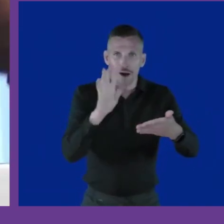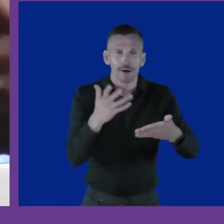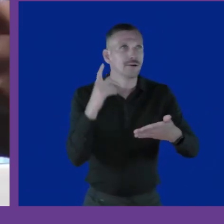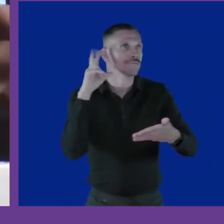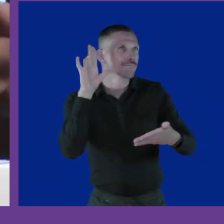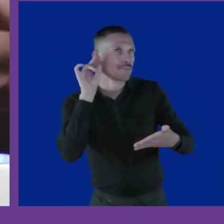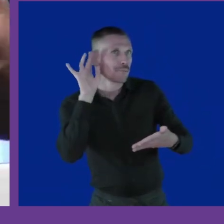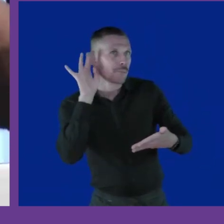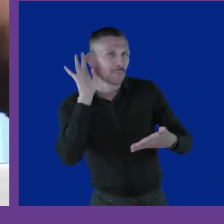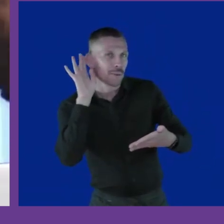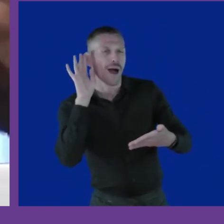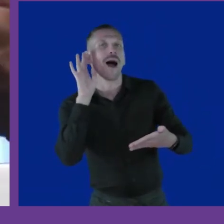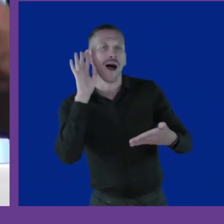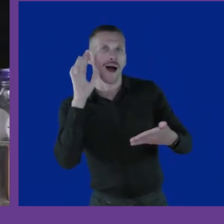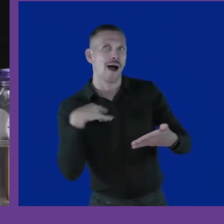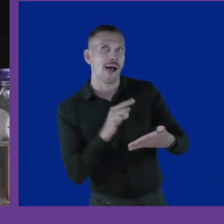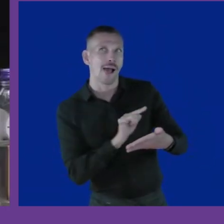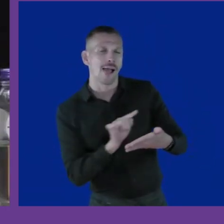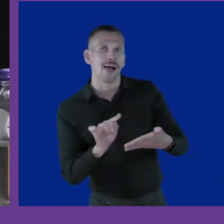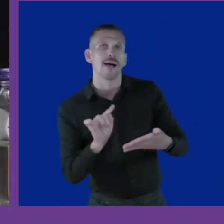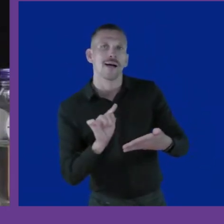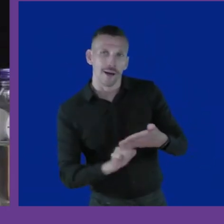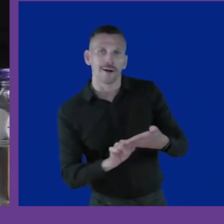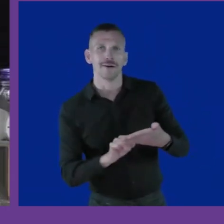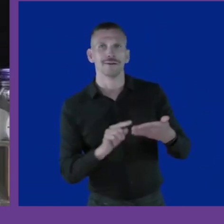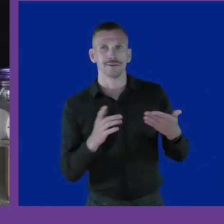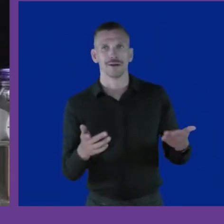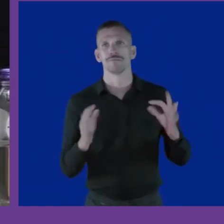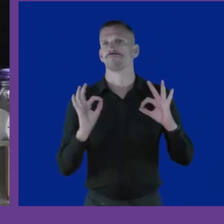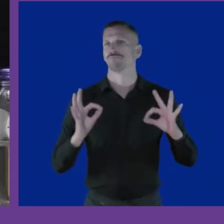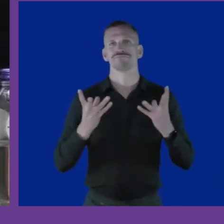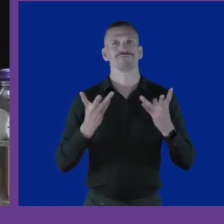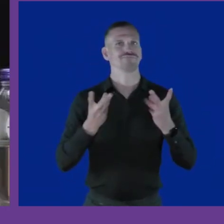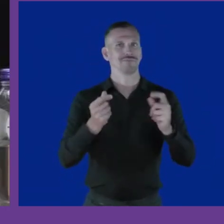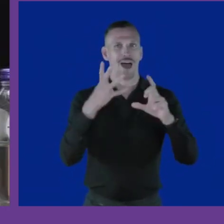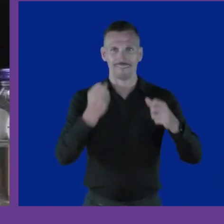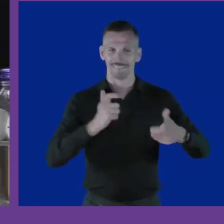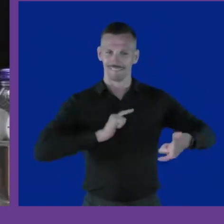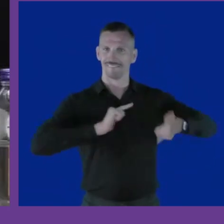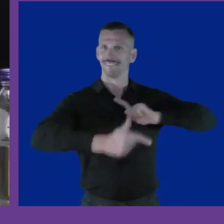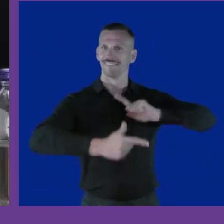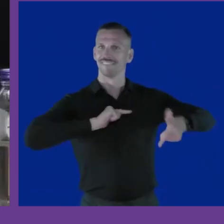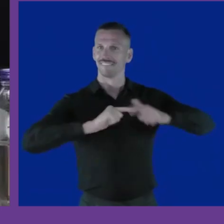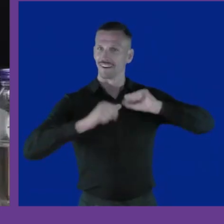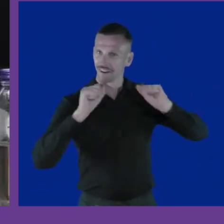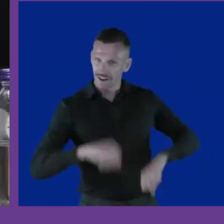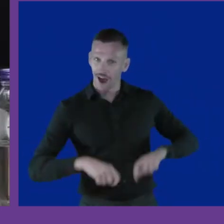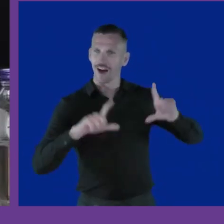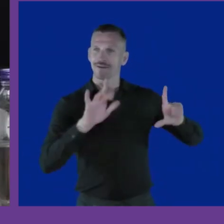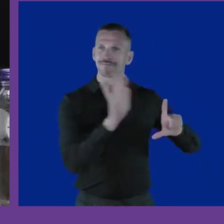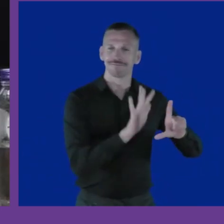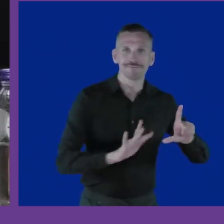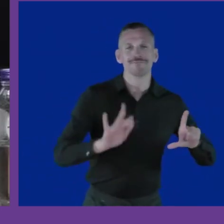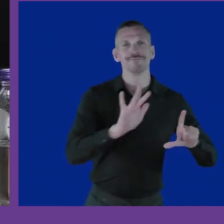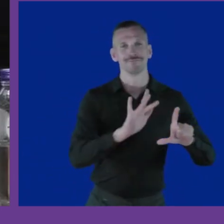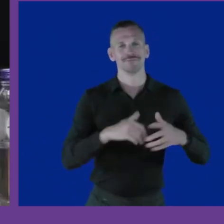need to activate any special function. It's the same interface as for the sighted user. And if it happens that the sighted users